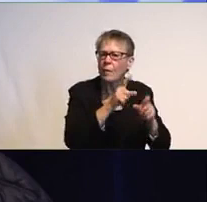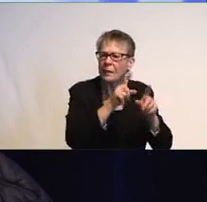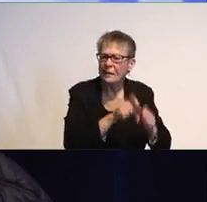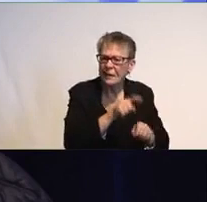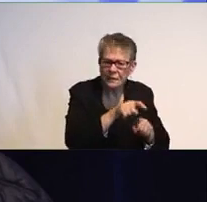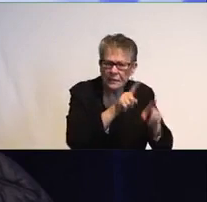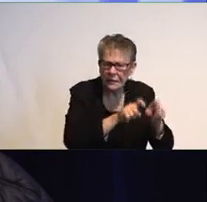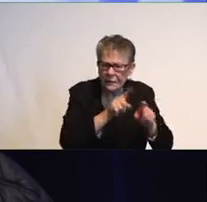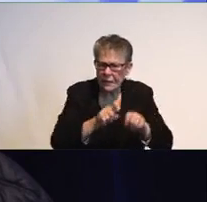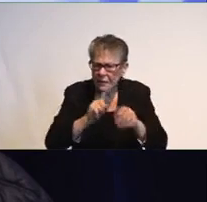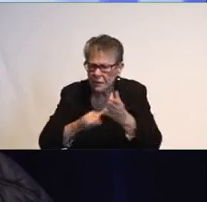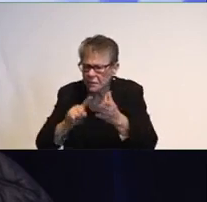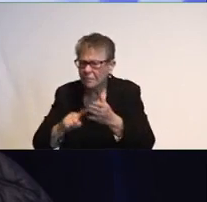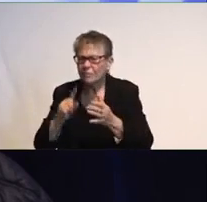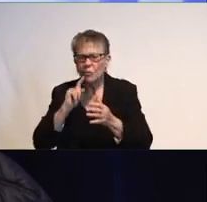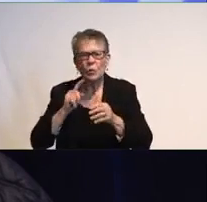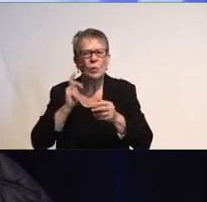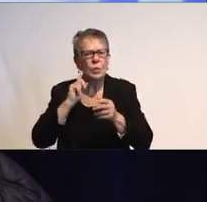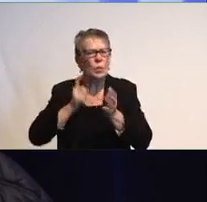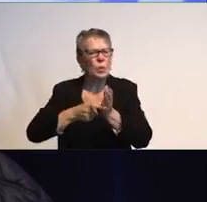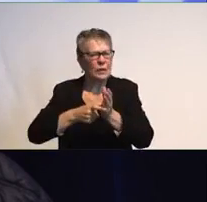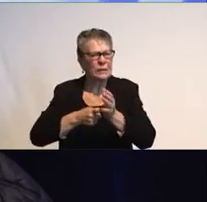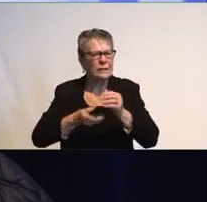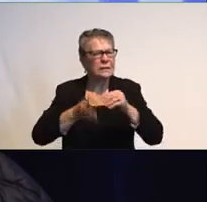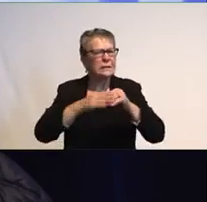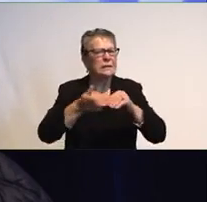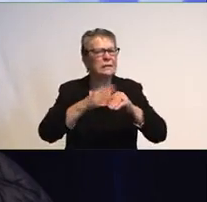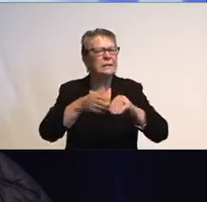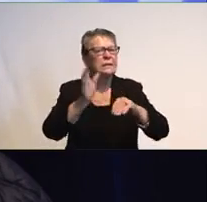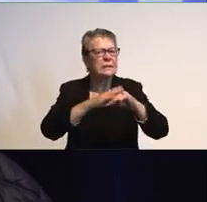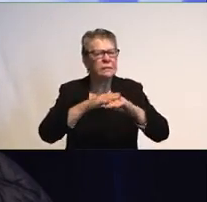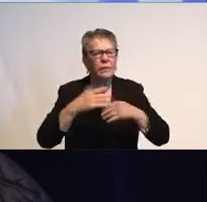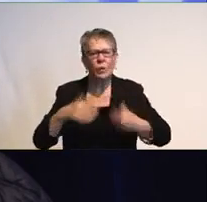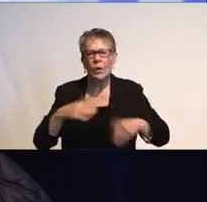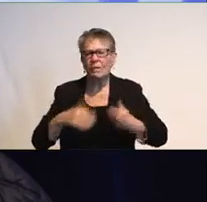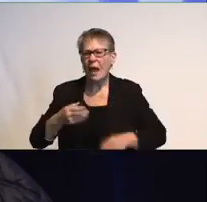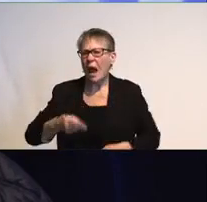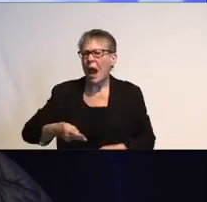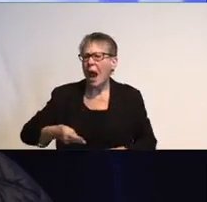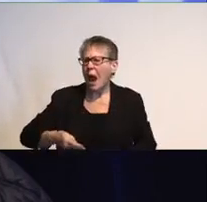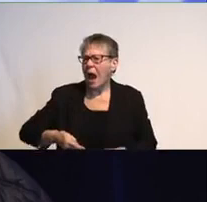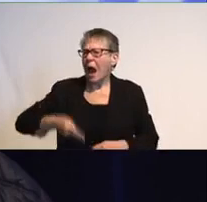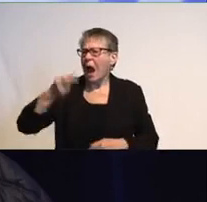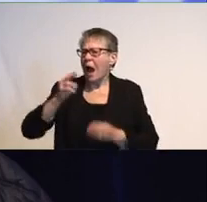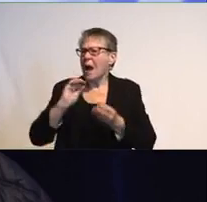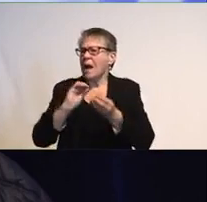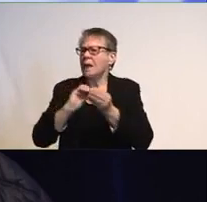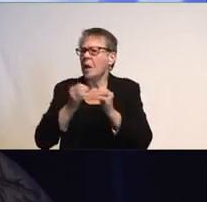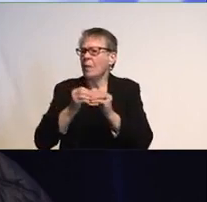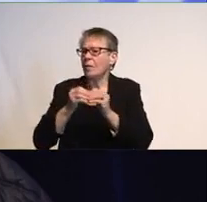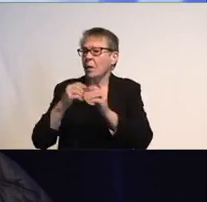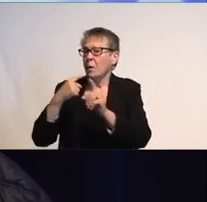increase in cases right now. Yesterday, we had the highest number of positive PCR cases,